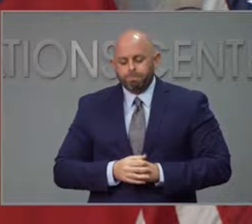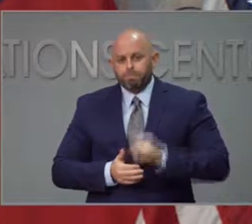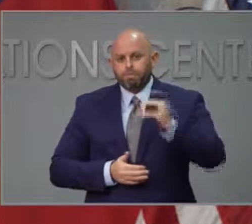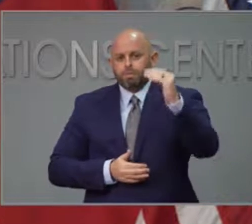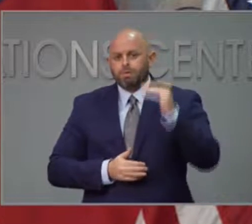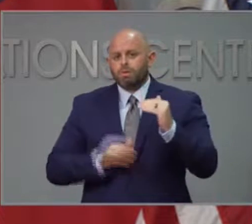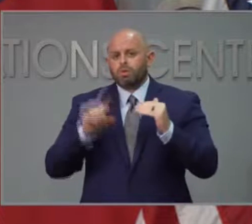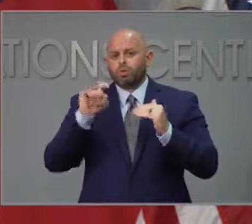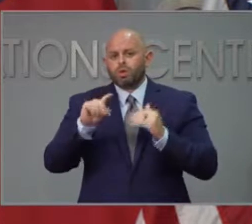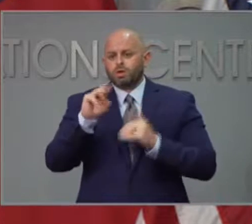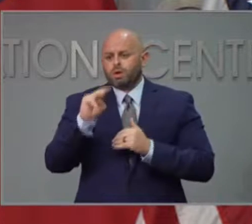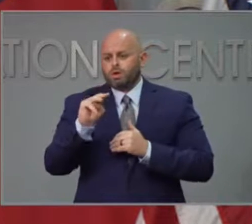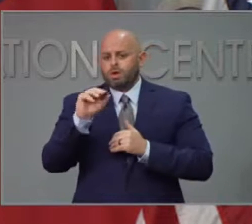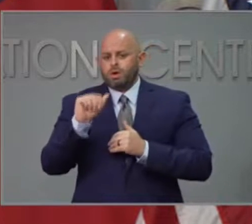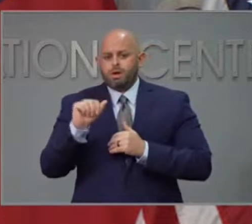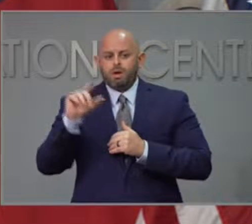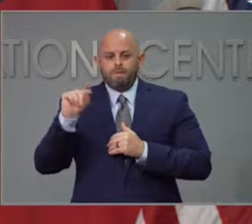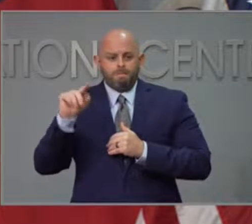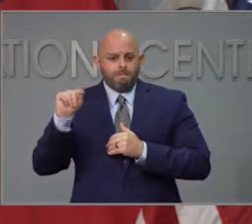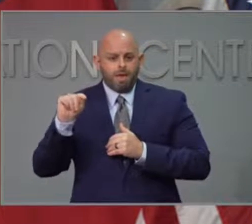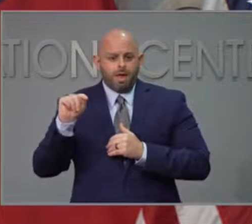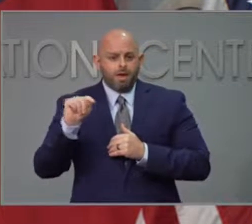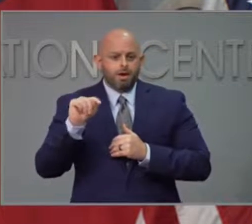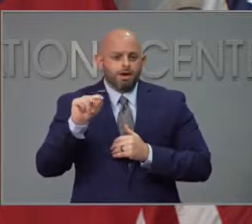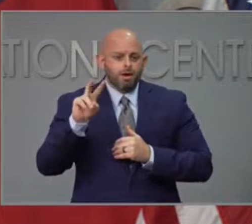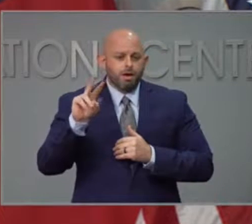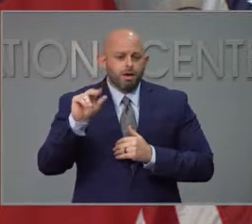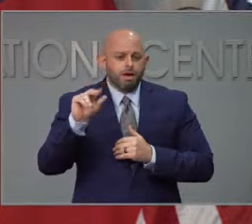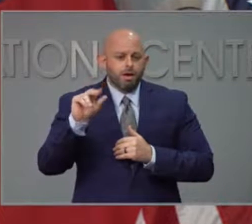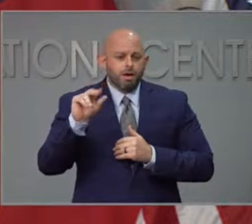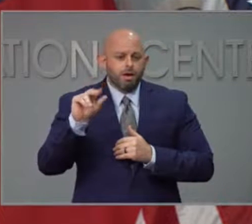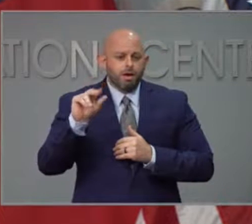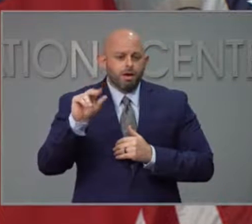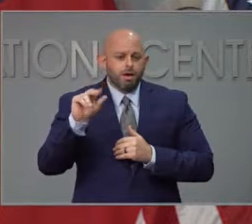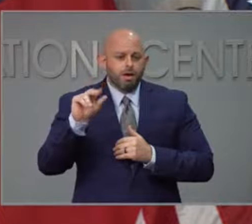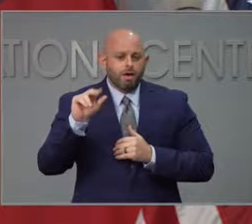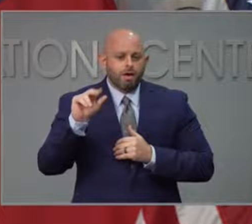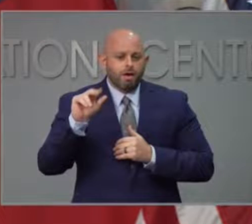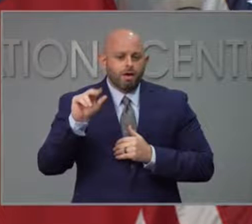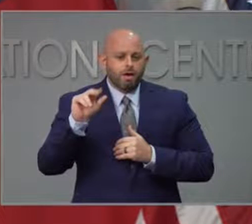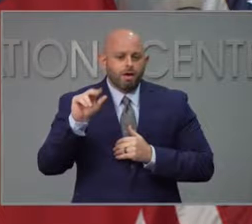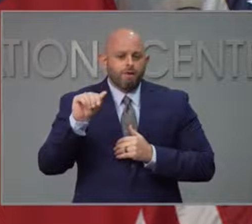from Matt Vasilagambros with State Line.